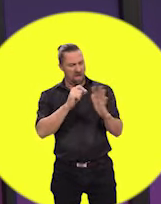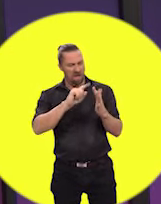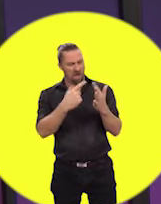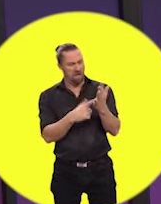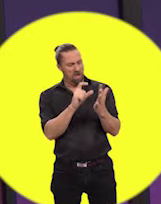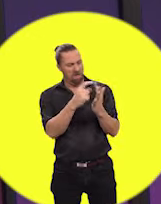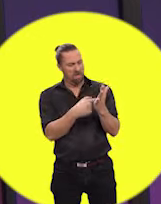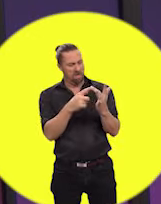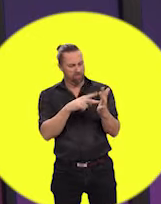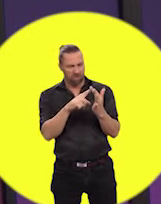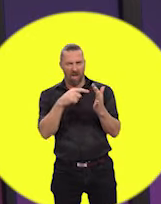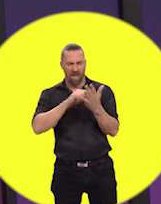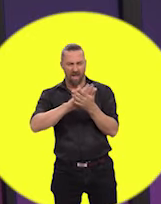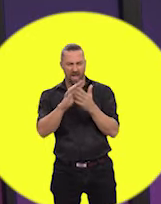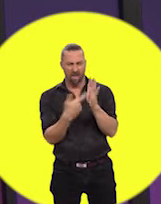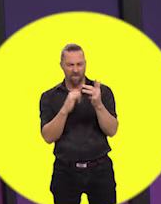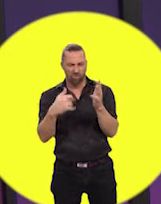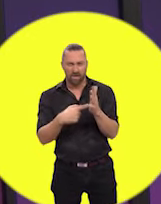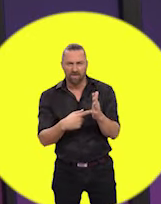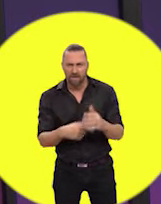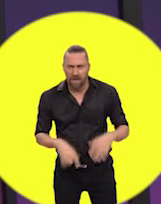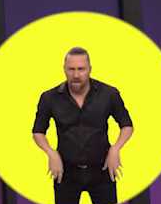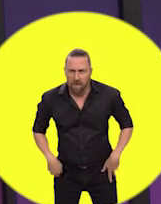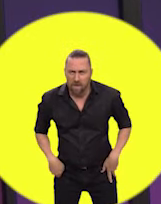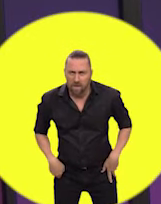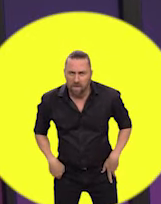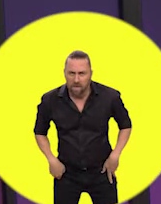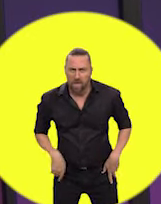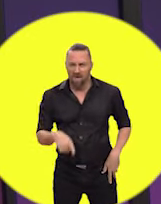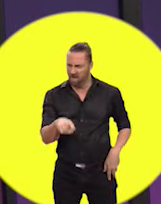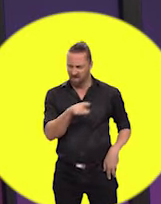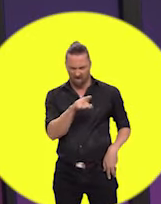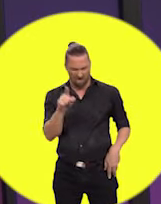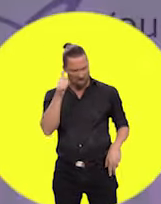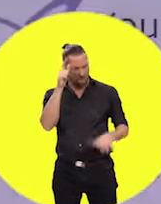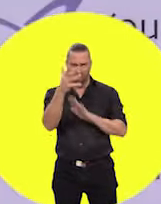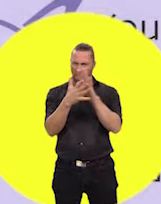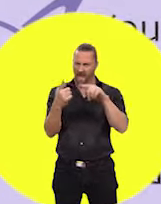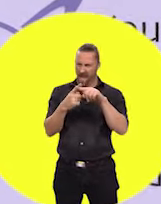I wonder if I can look at the pictures and the words around it to help me think about what it means.